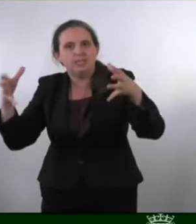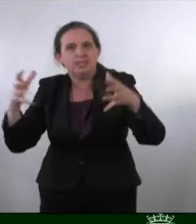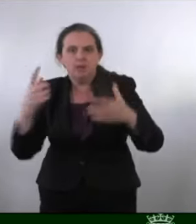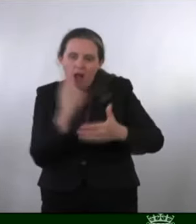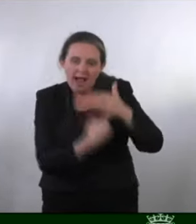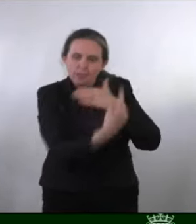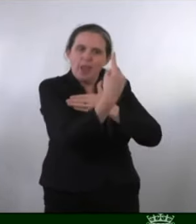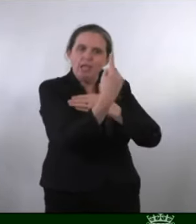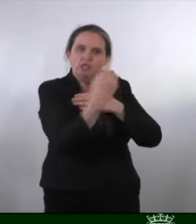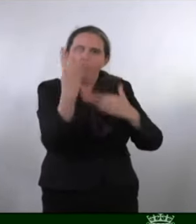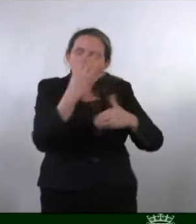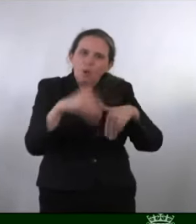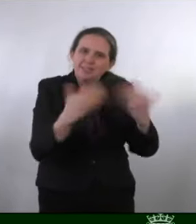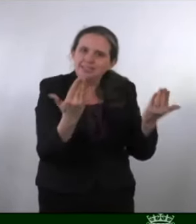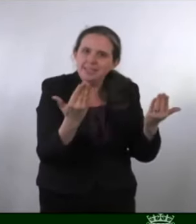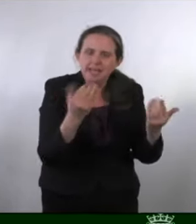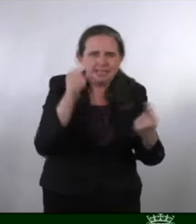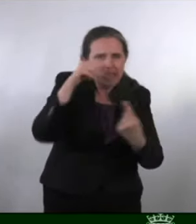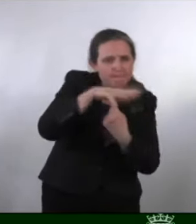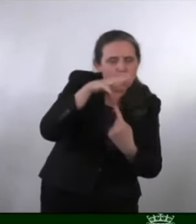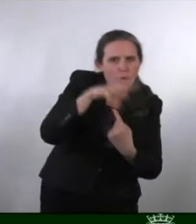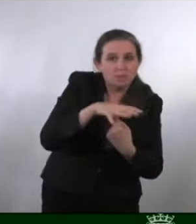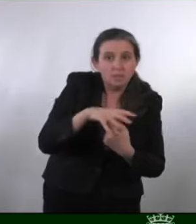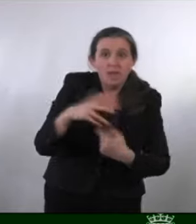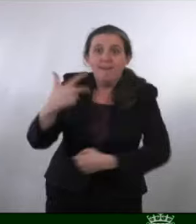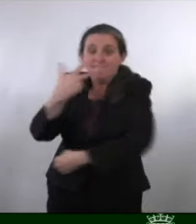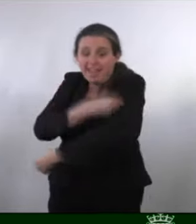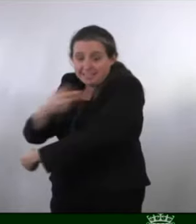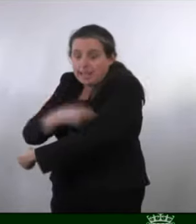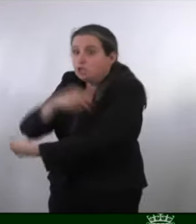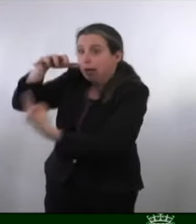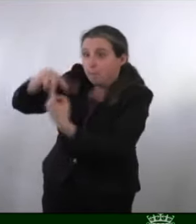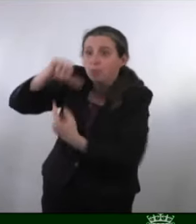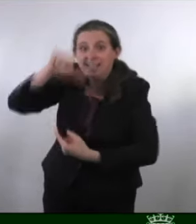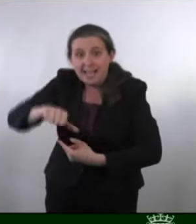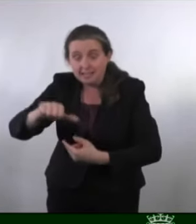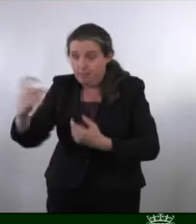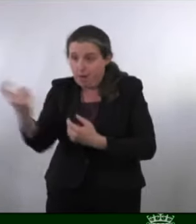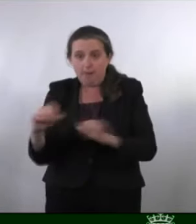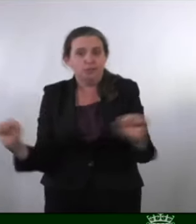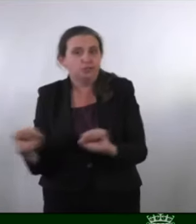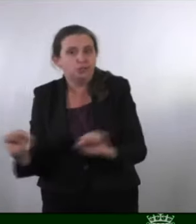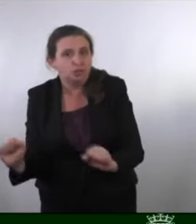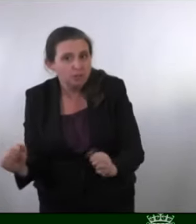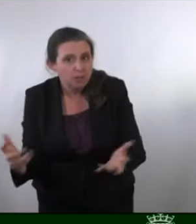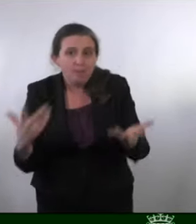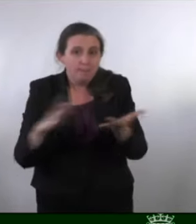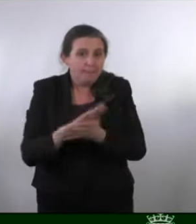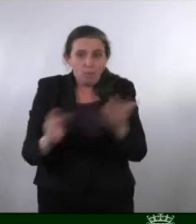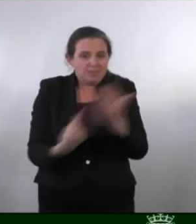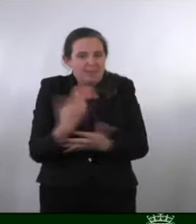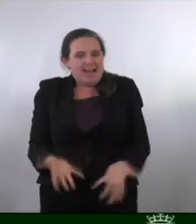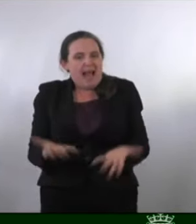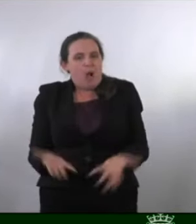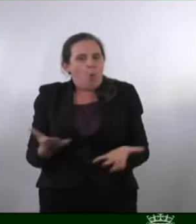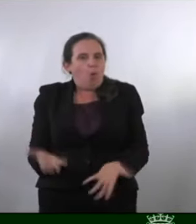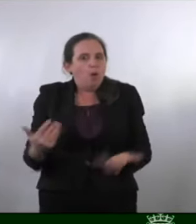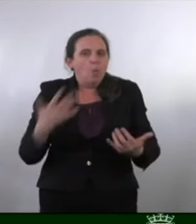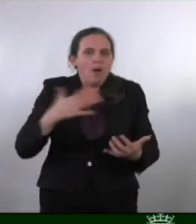well save us, but there is going to be a gap between certainly the first and the last, and I just wonder if he could update me. Prime